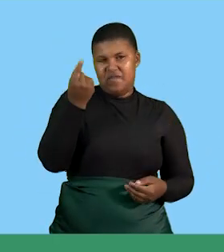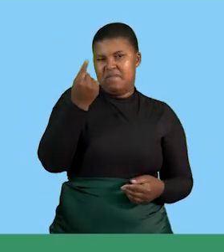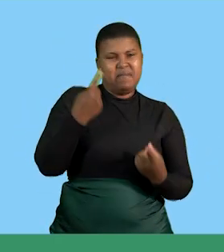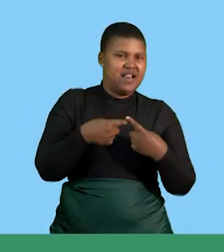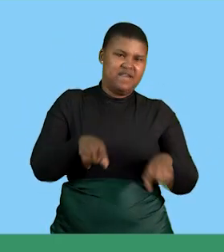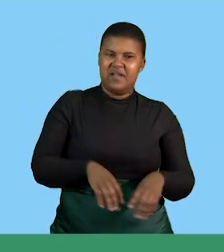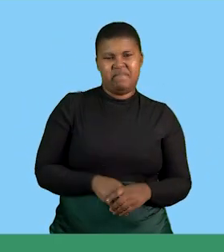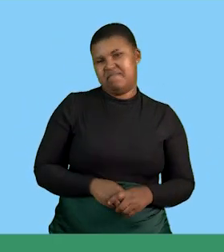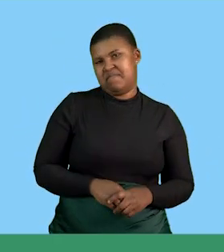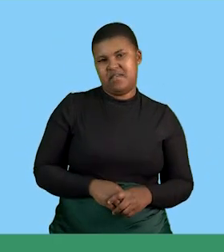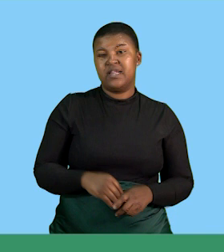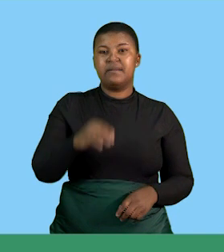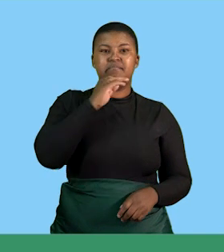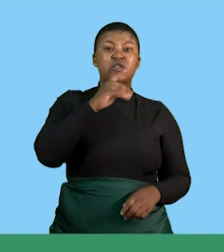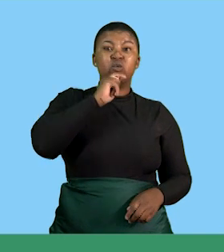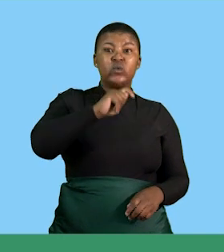are totally